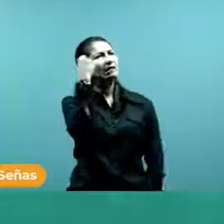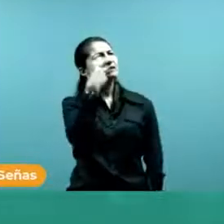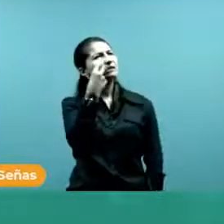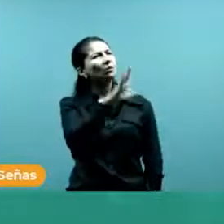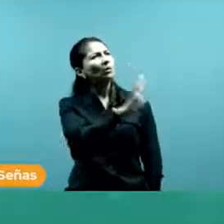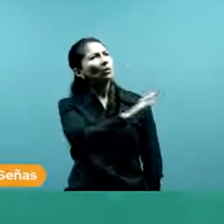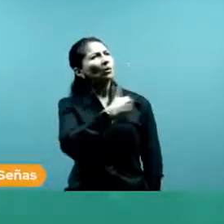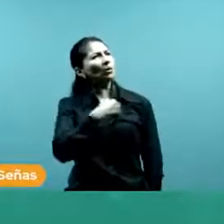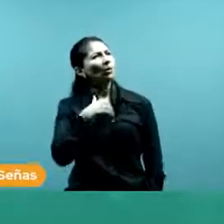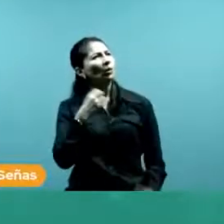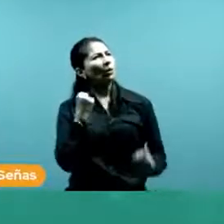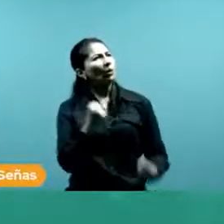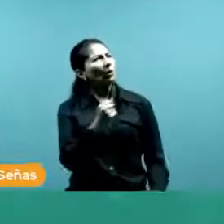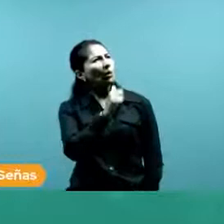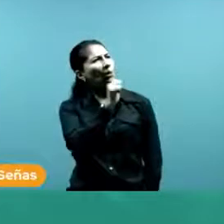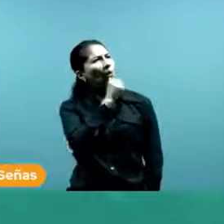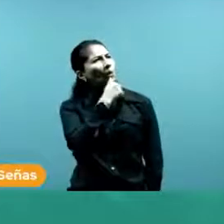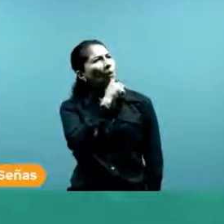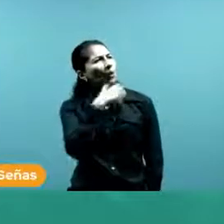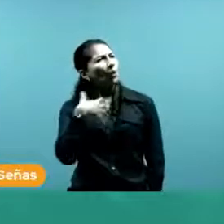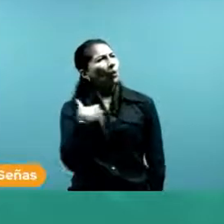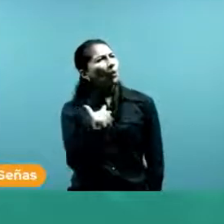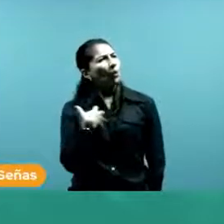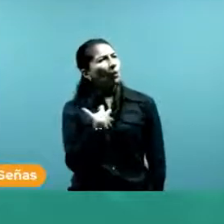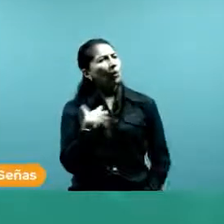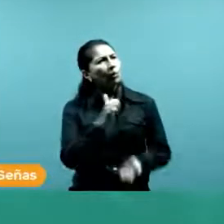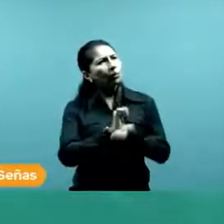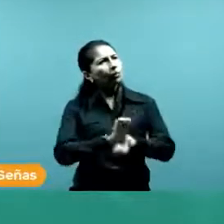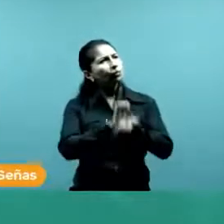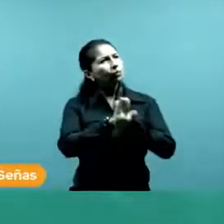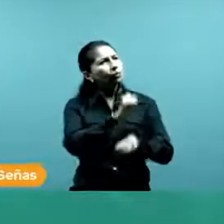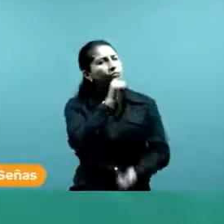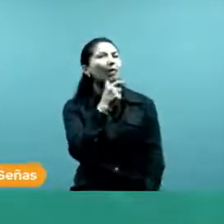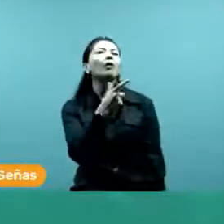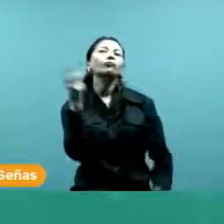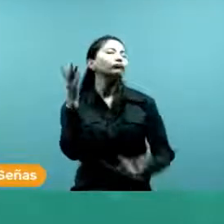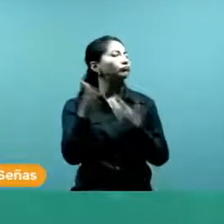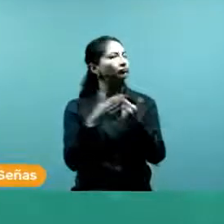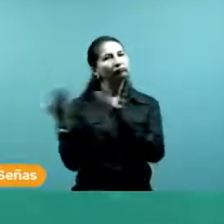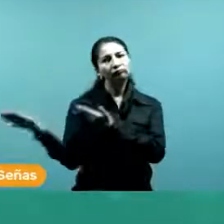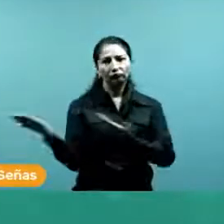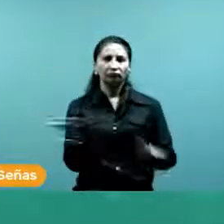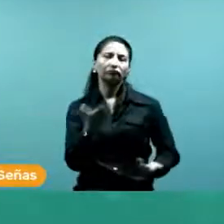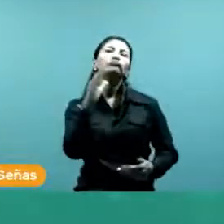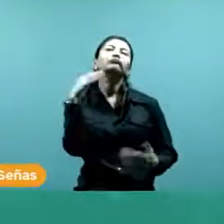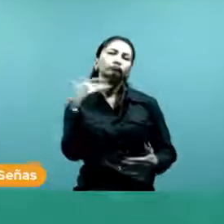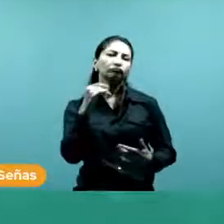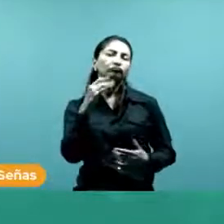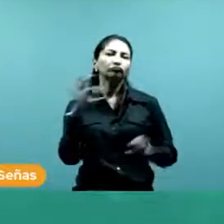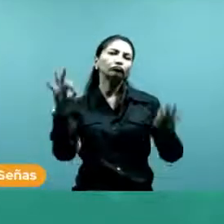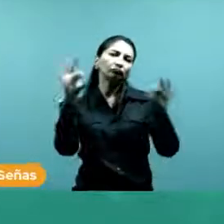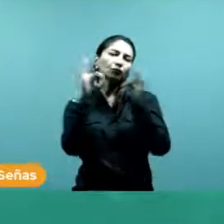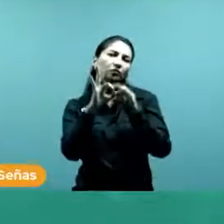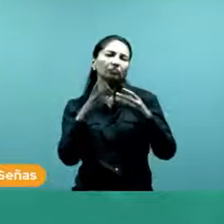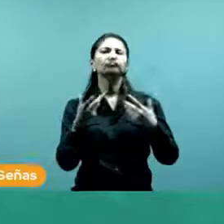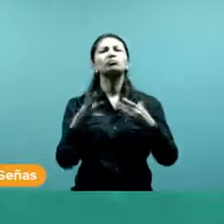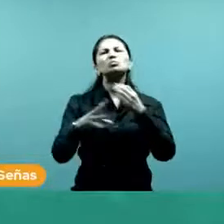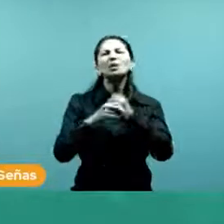ellos. So, except a typical guided tours, we have different Además de los seminars,